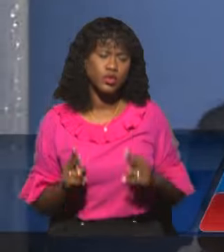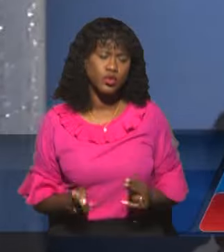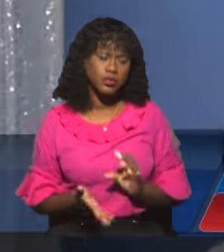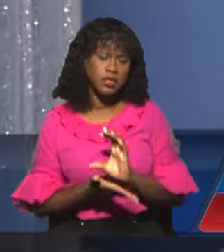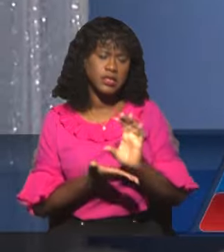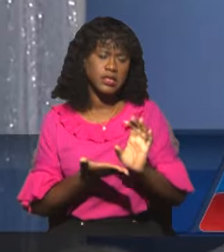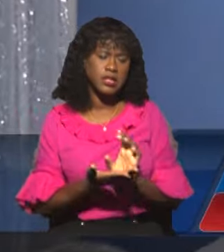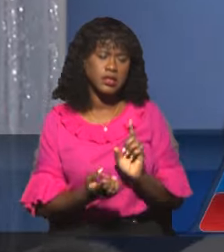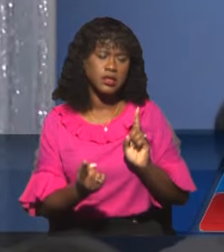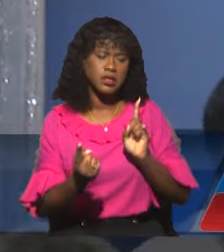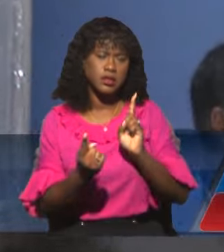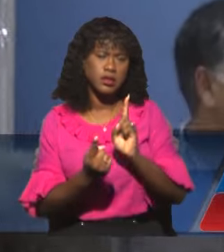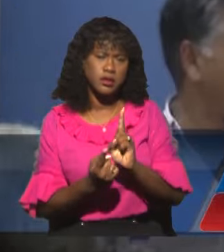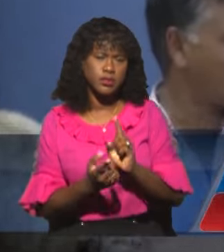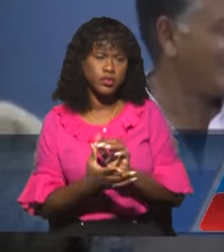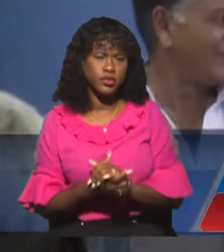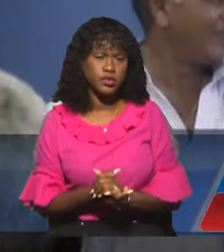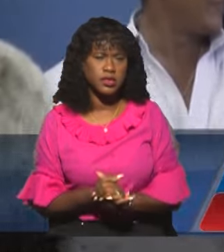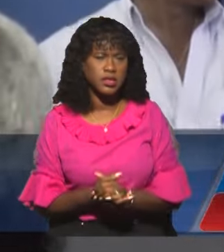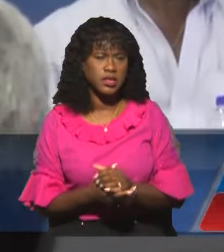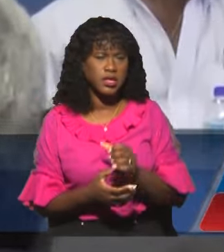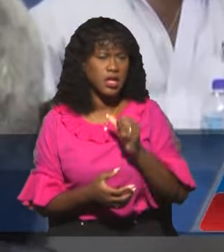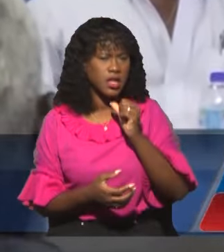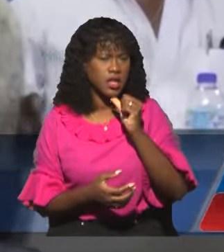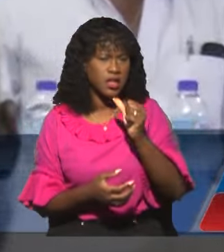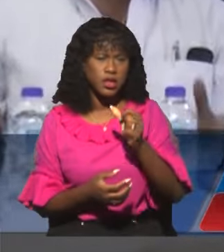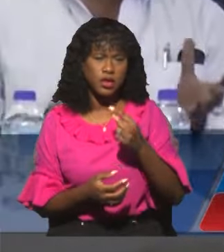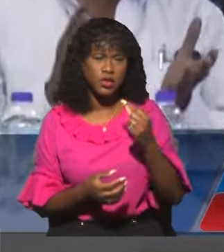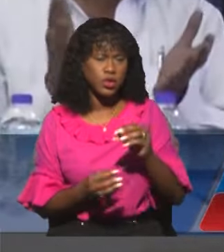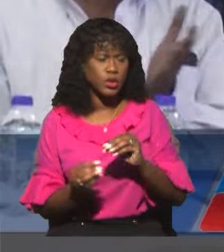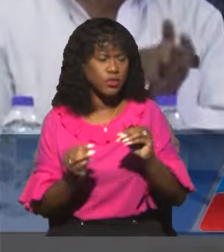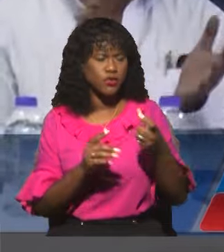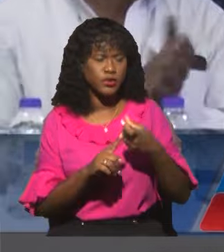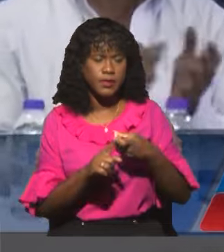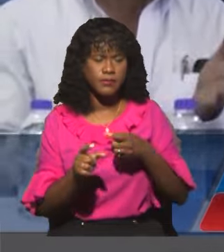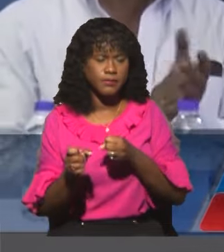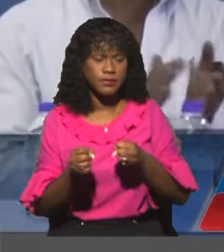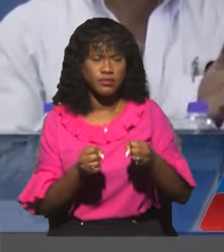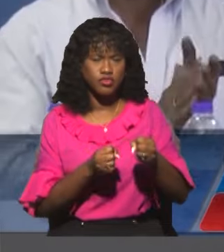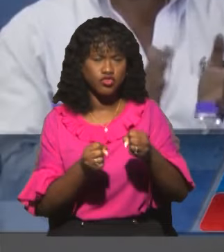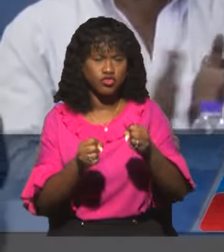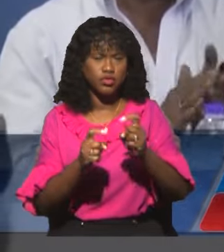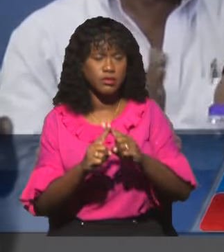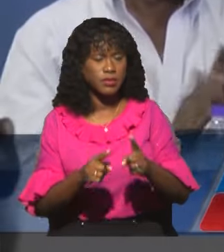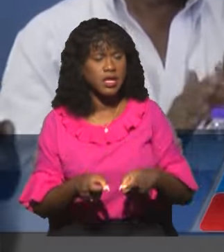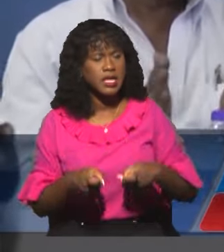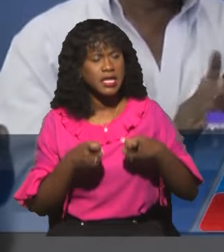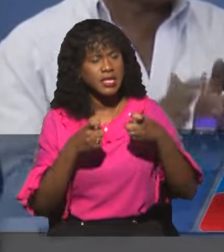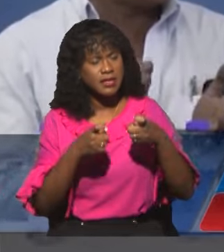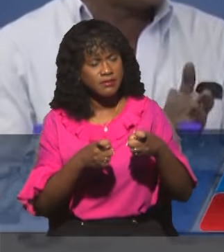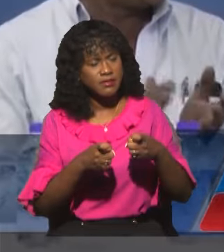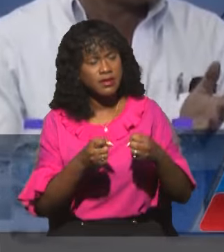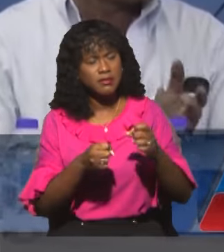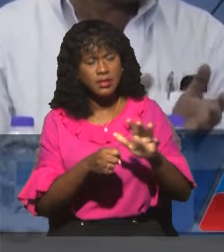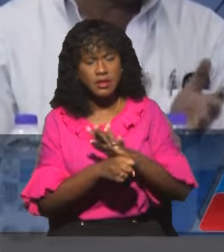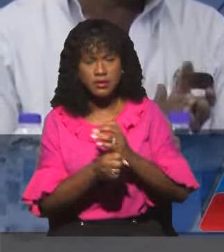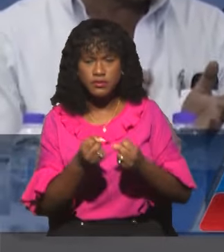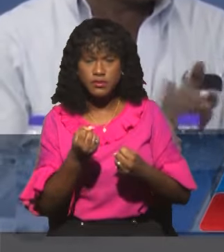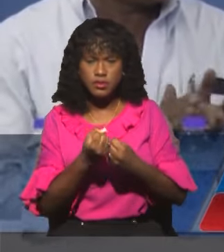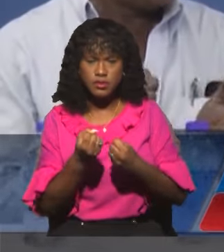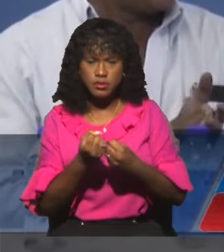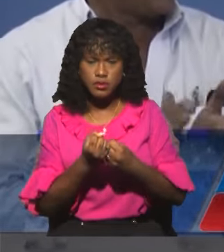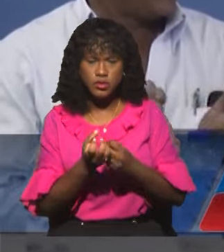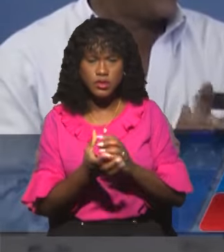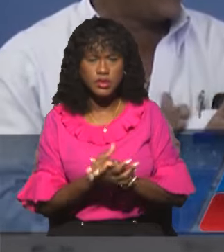approach, rejecting the notion of simply removing individuals from the street without providing adequate support. He said